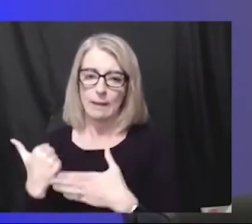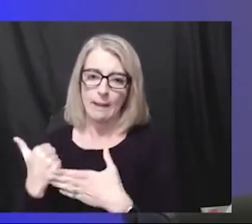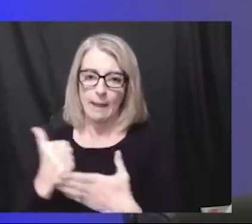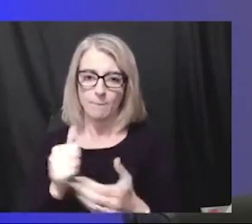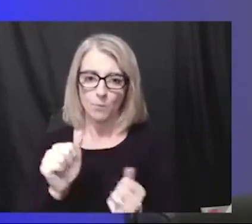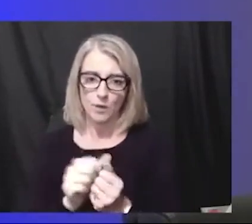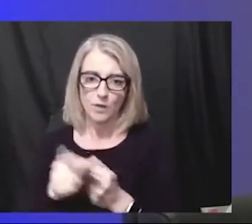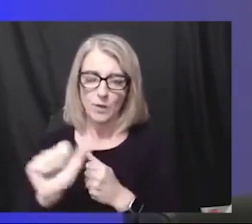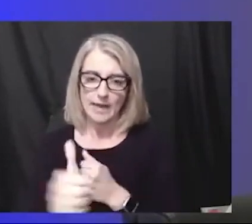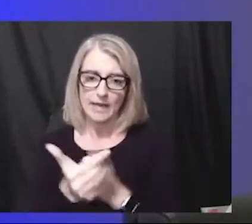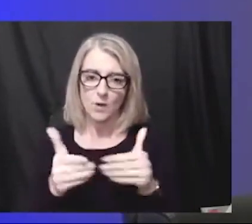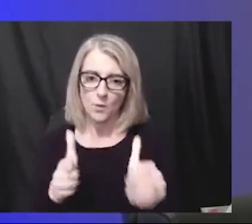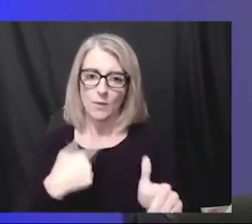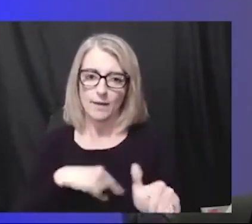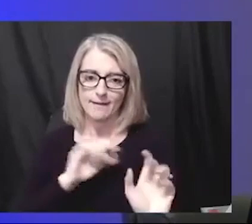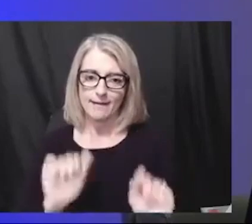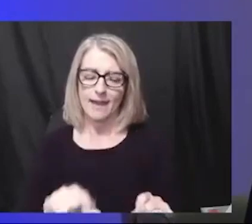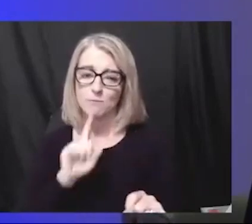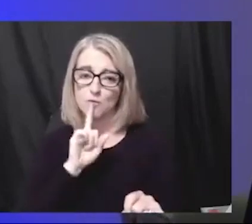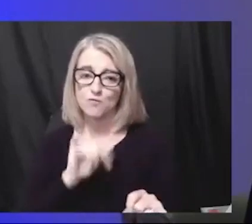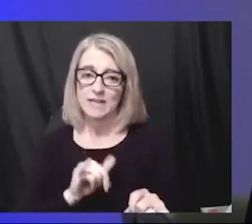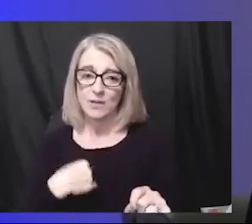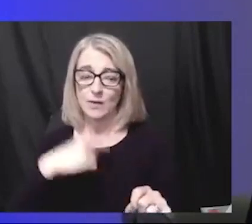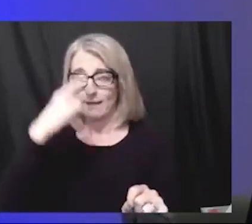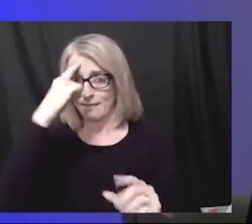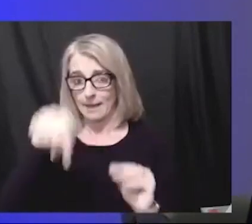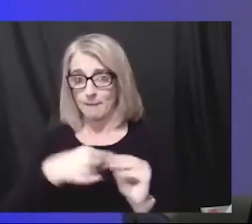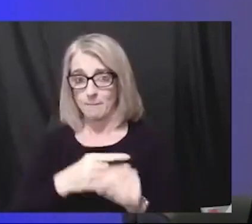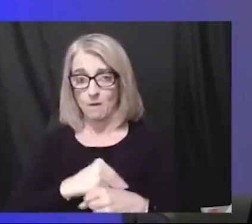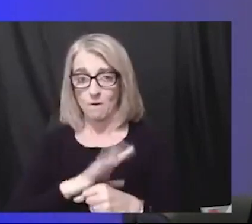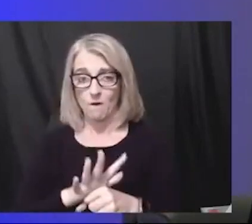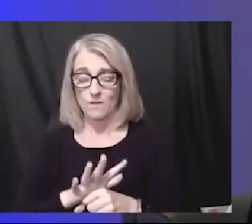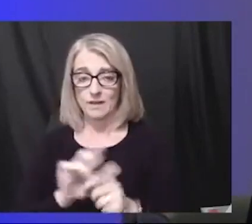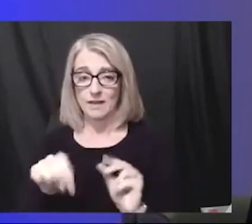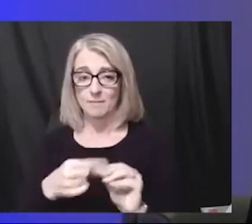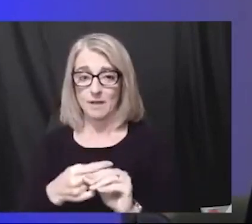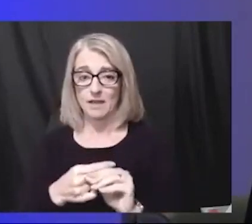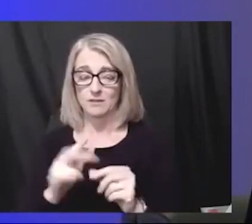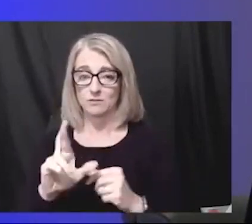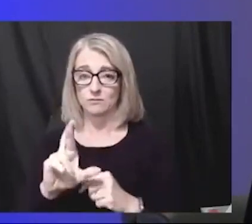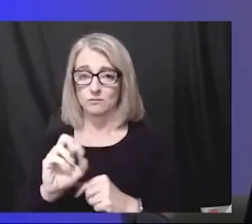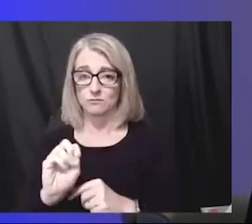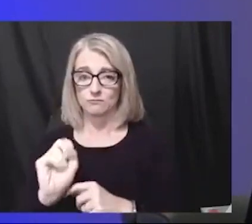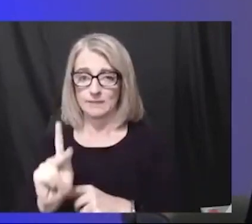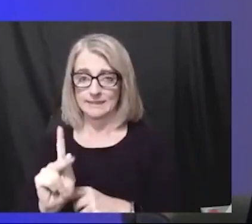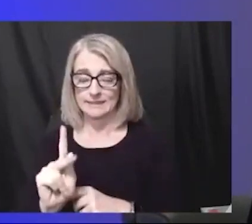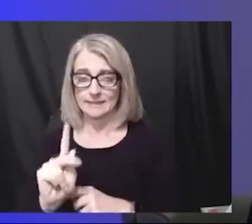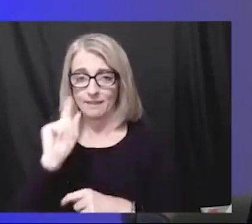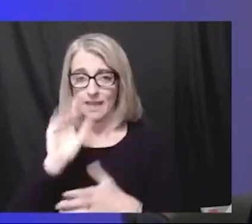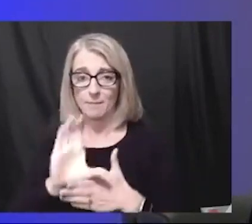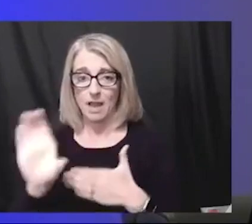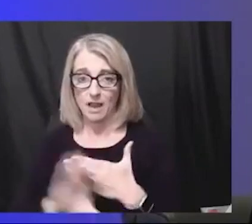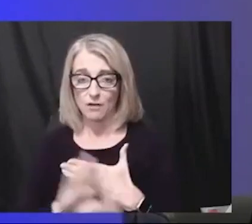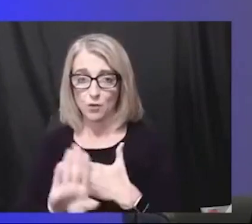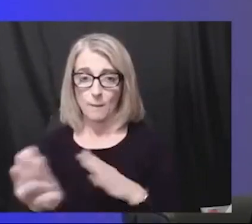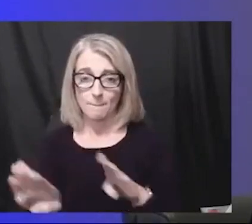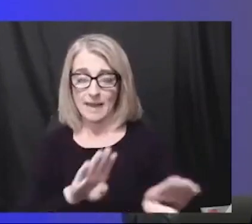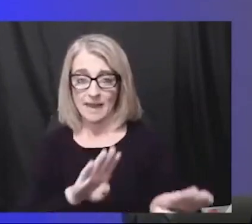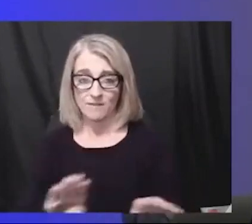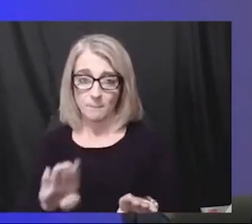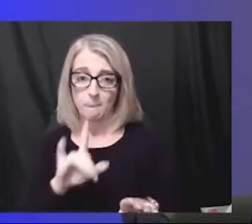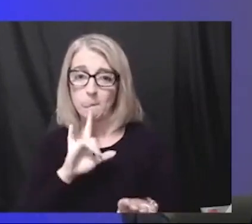did it. There are consequences to your choices. What are your consequences? What is